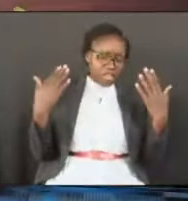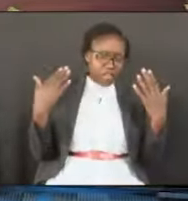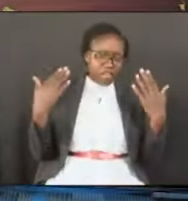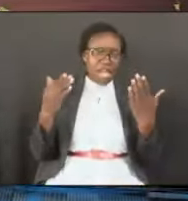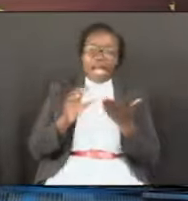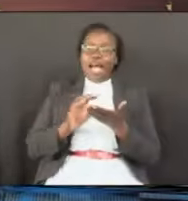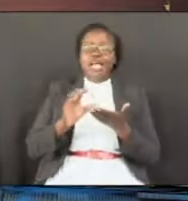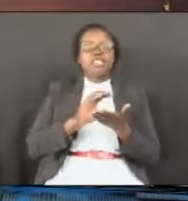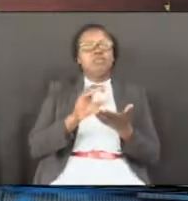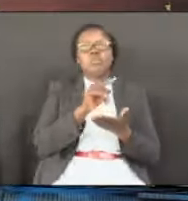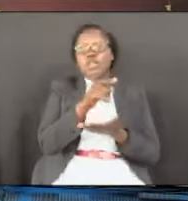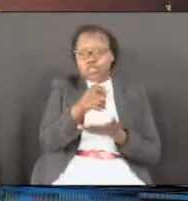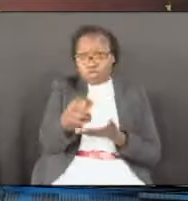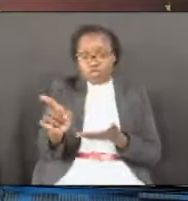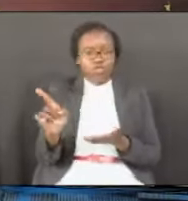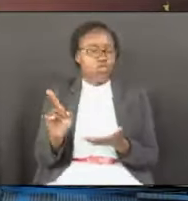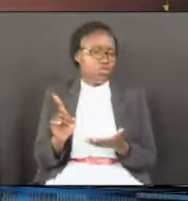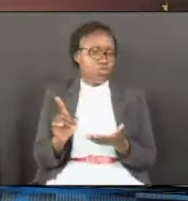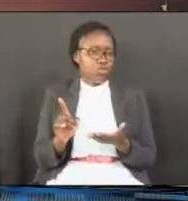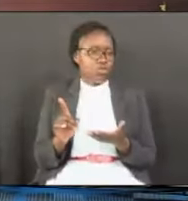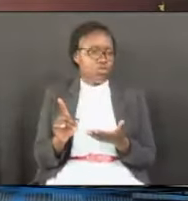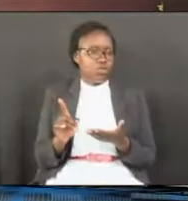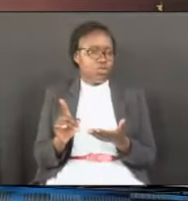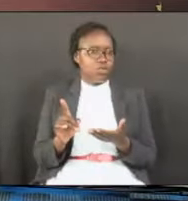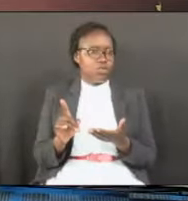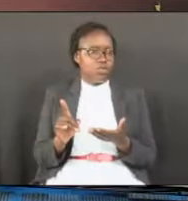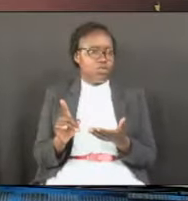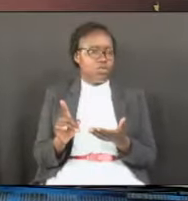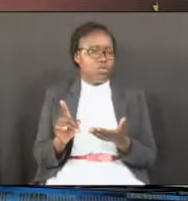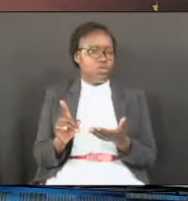supplied for you. This is what God.